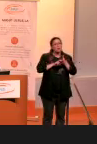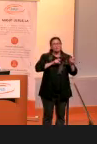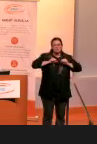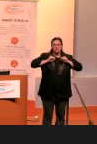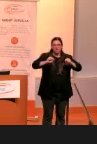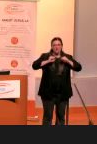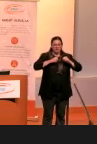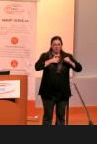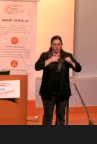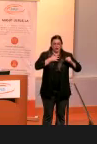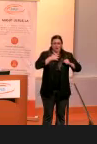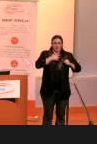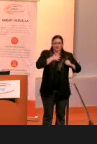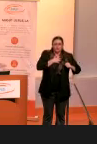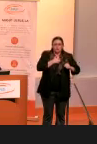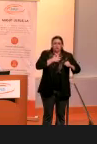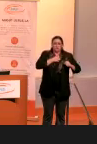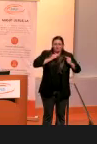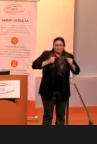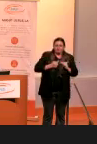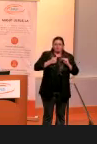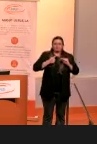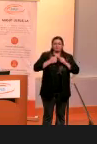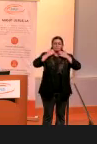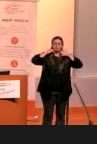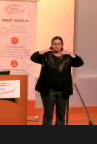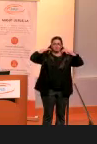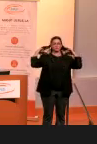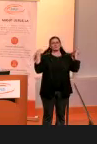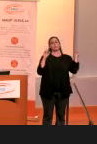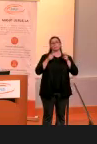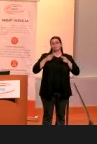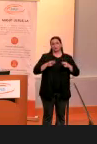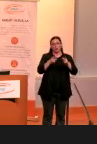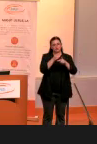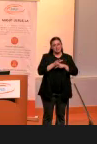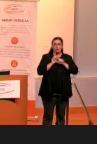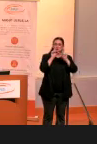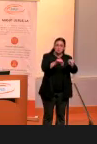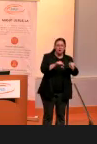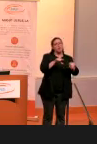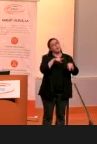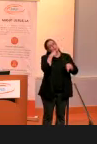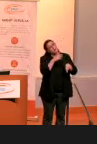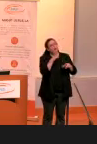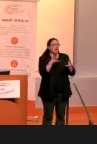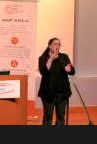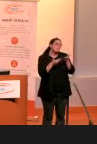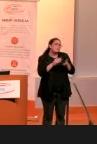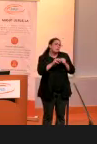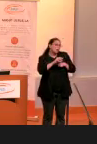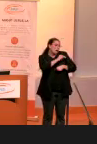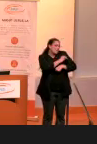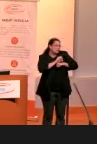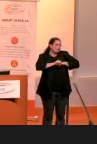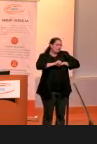actually started having chest pain. So she first went to urgent care and they said, oh, well, you probably pulled a muscle or something, and they gave her